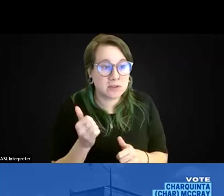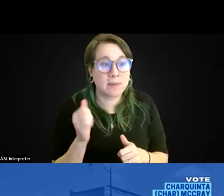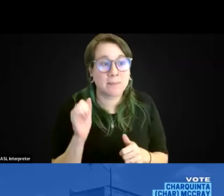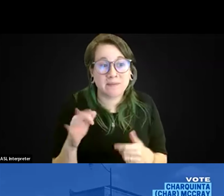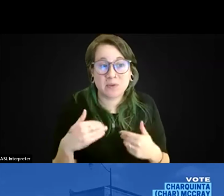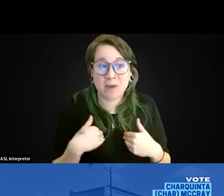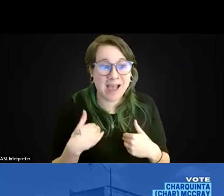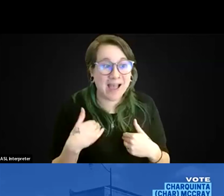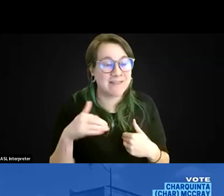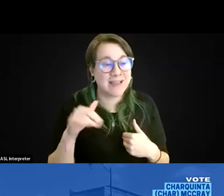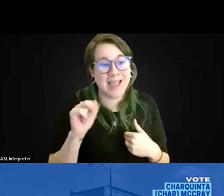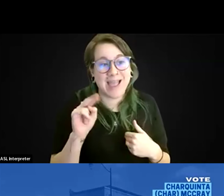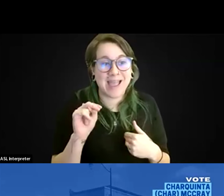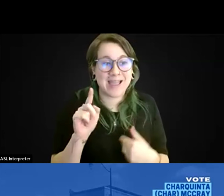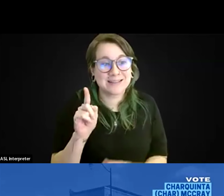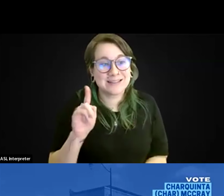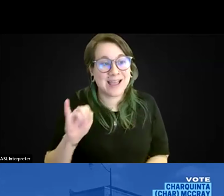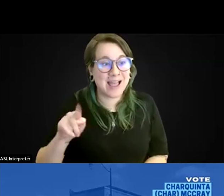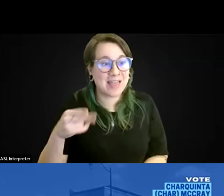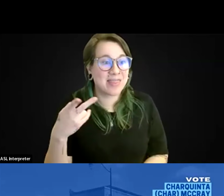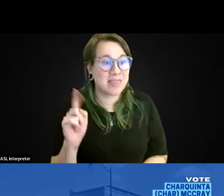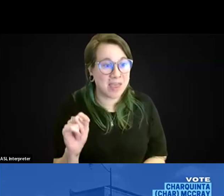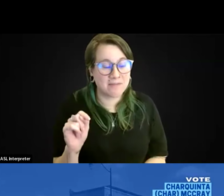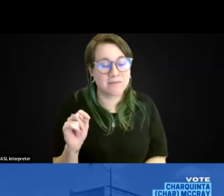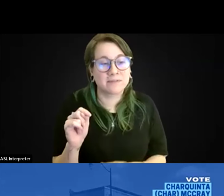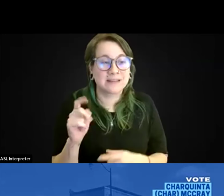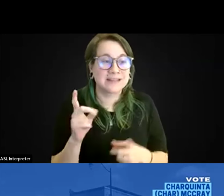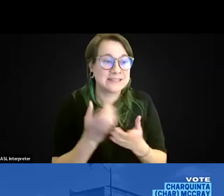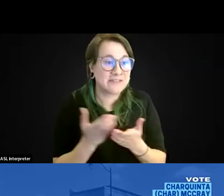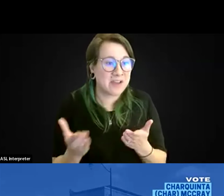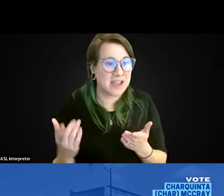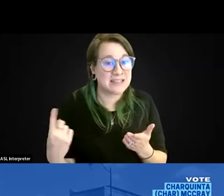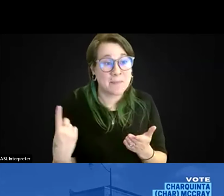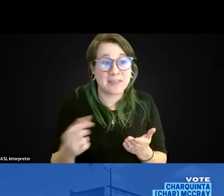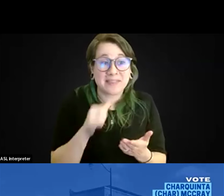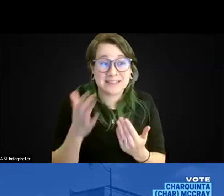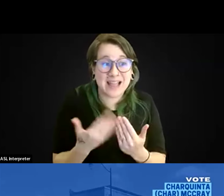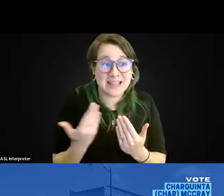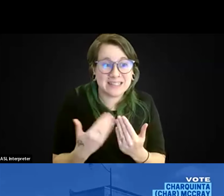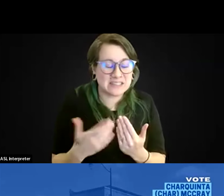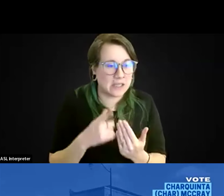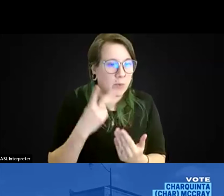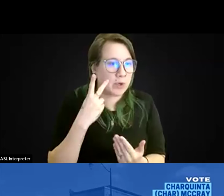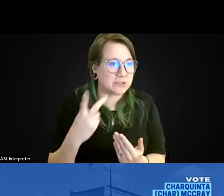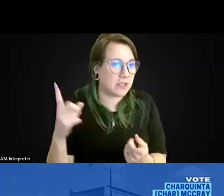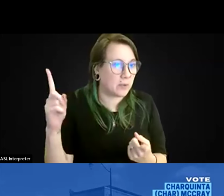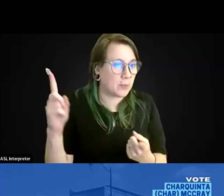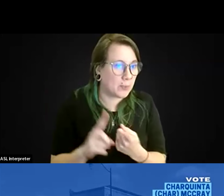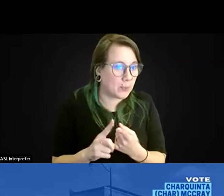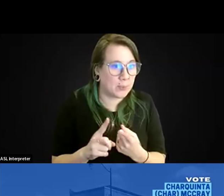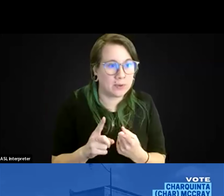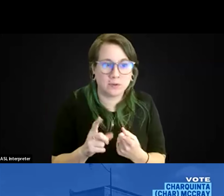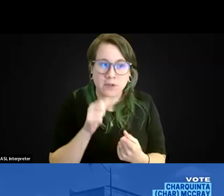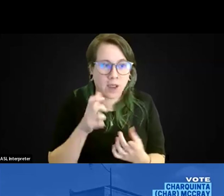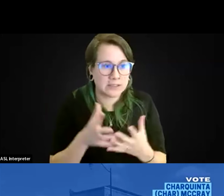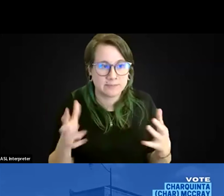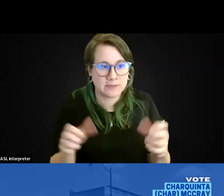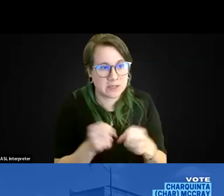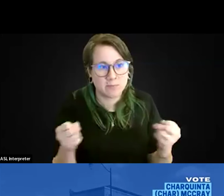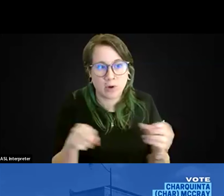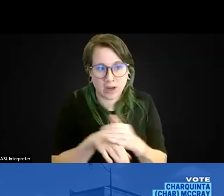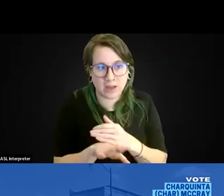like an anti-theft device, something that's not easy for them to get, we're not seeing that many break-ins